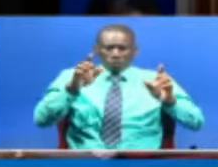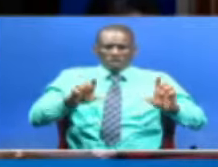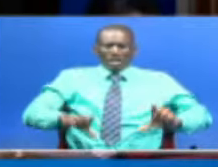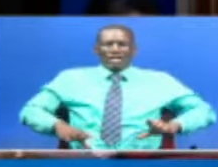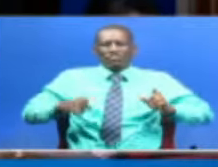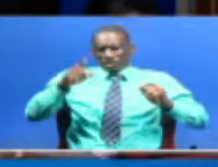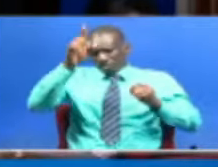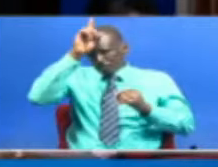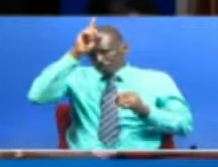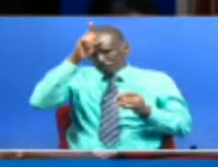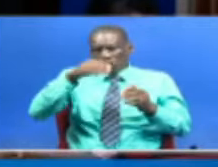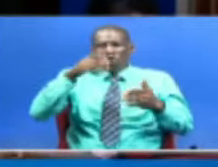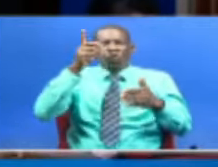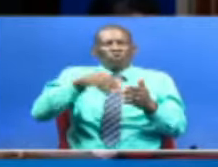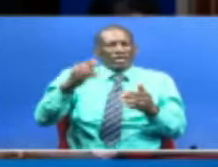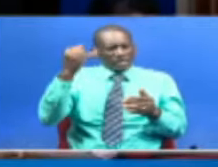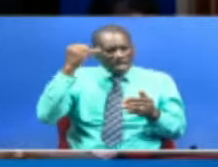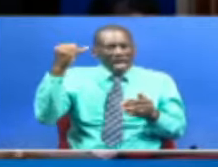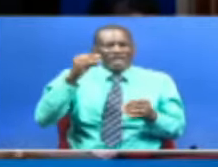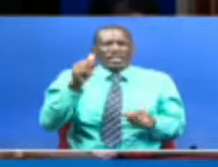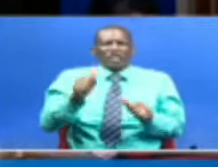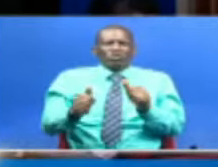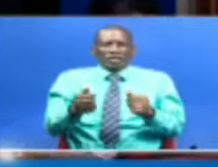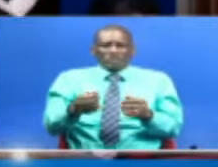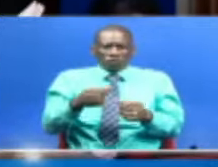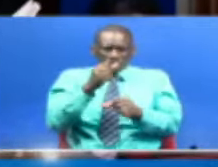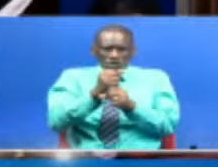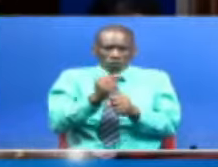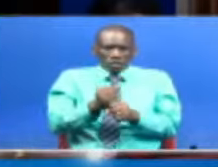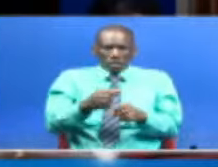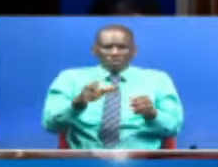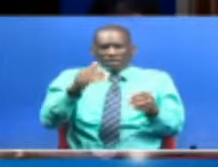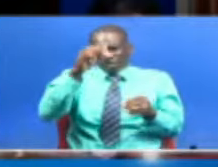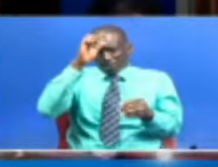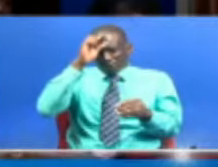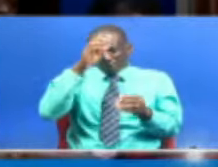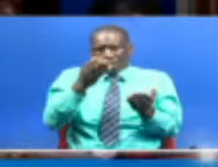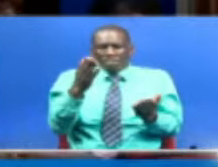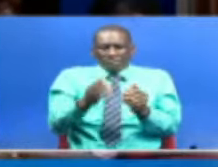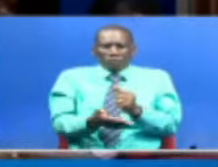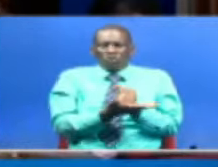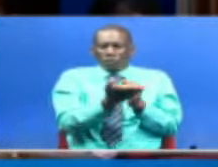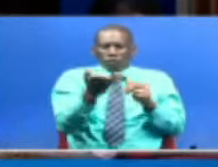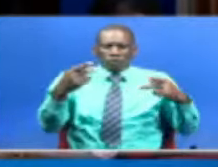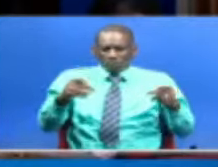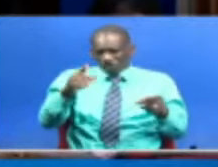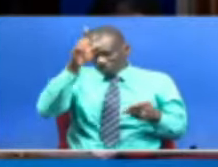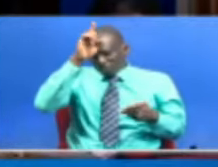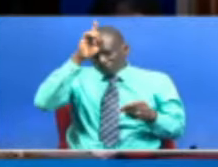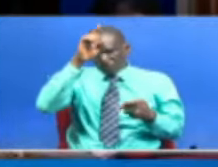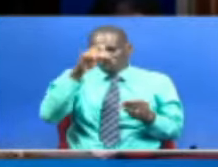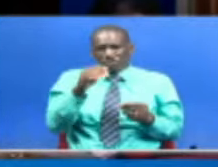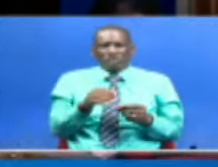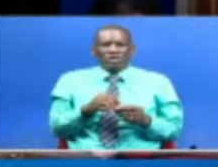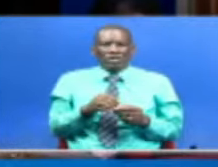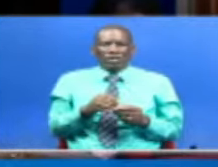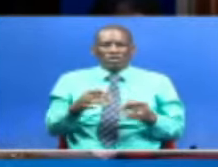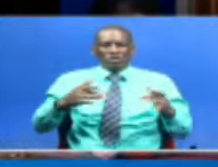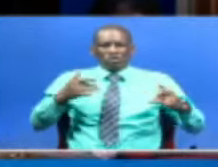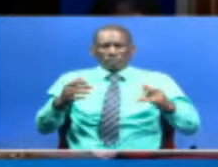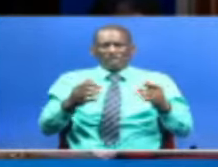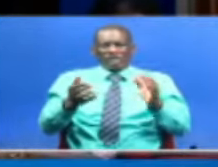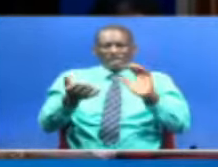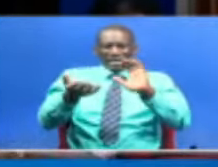And what are the initiatives that are being taken with the government maybe to help those people in considering the climate